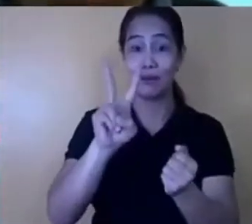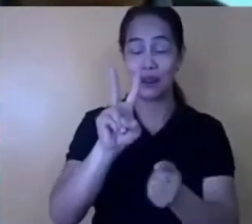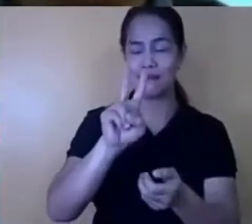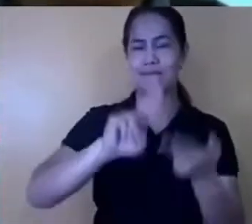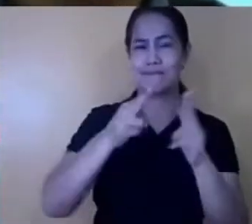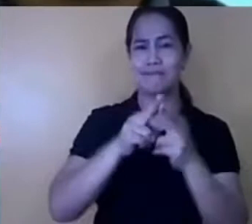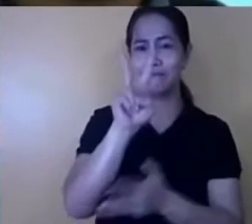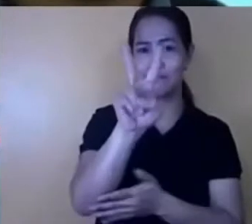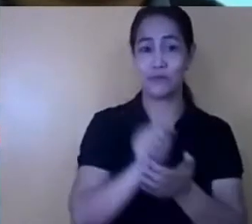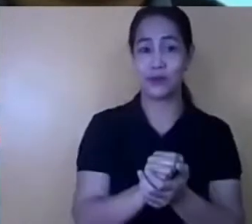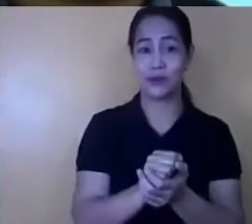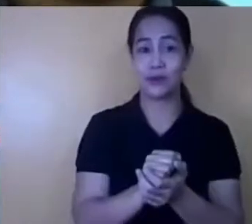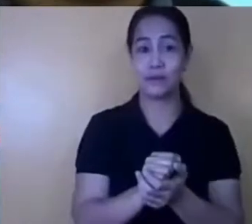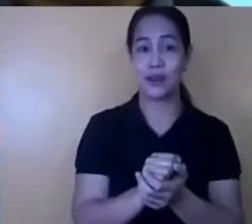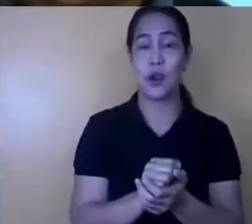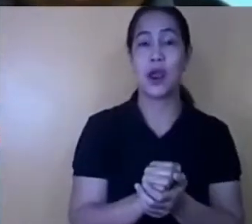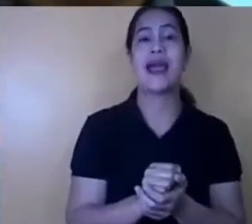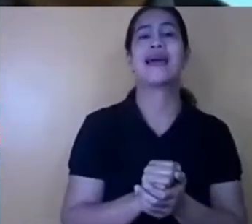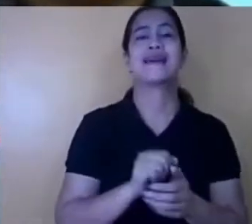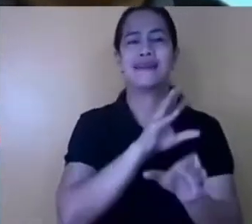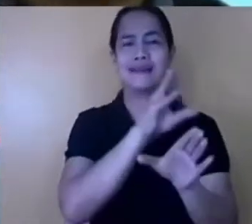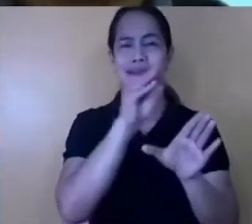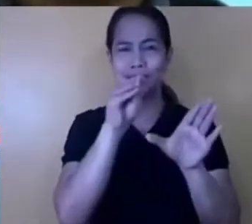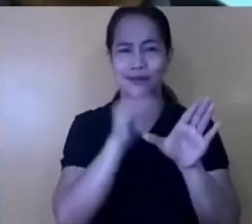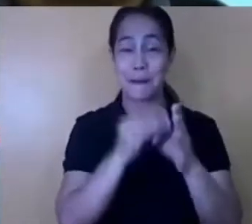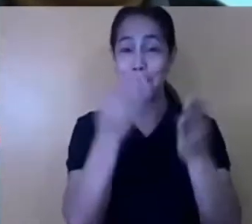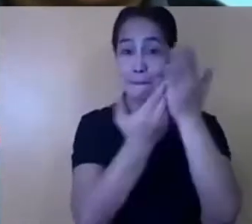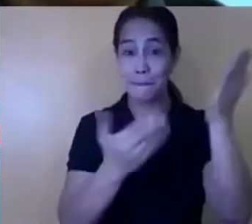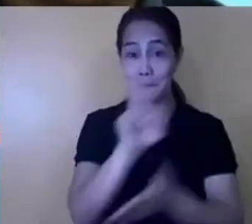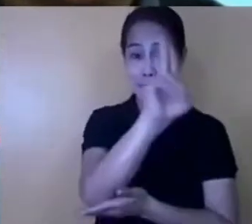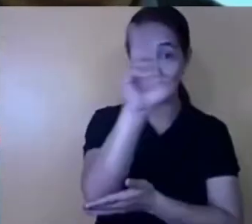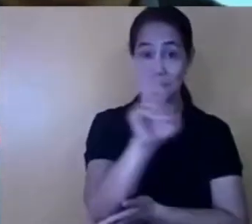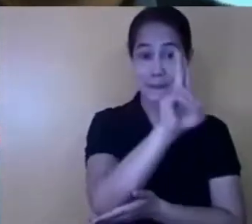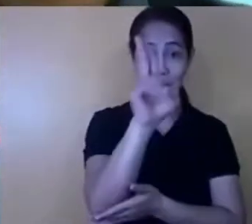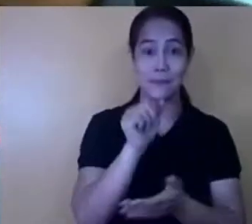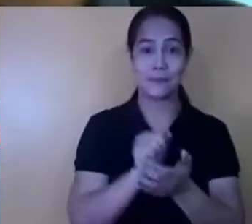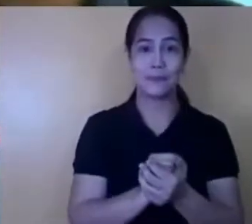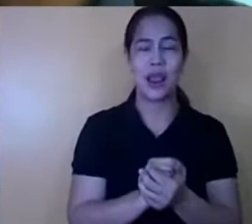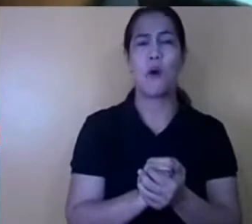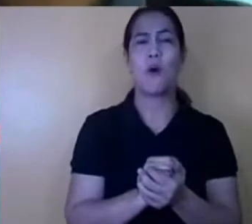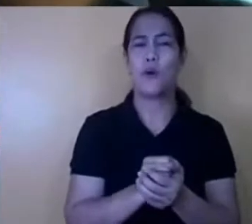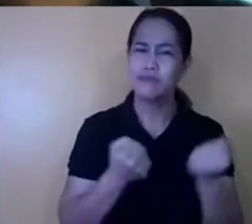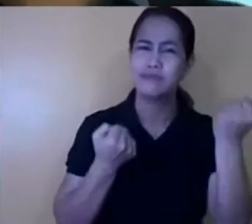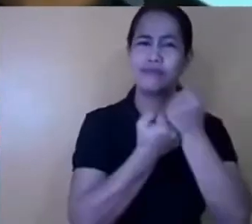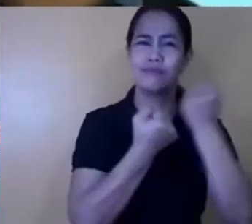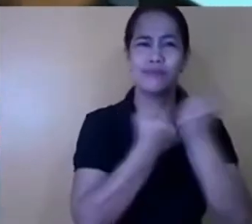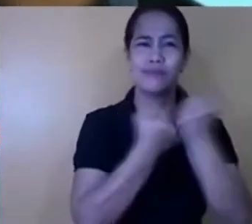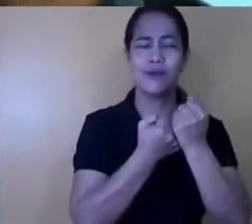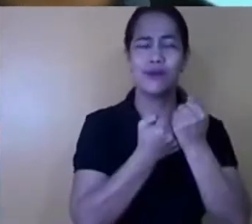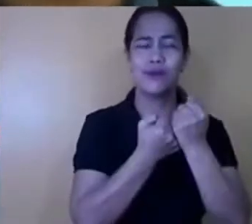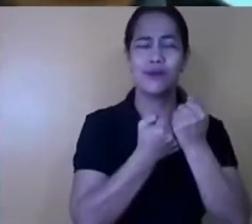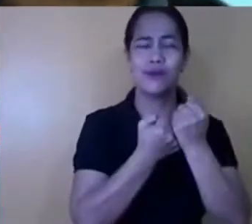your intervention material used for remediation or reinforcement or enhancement, this